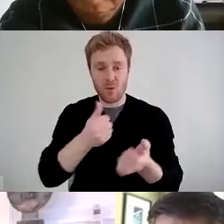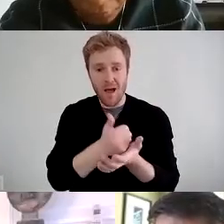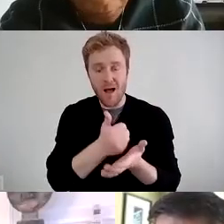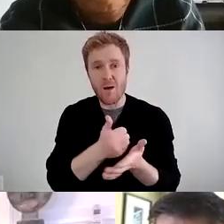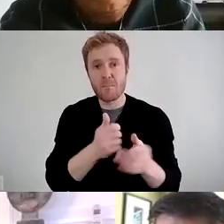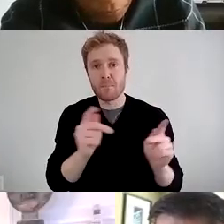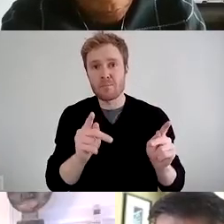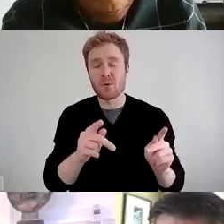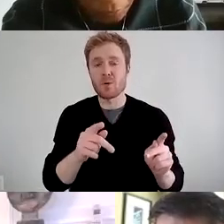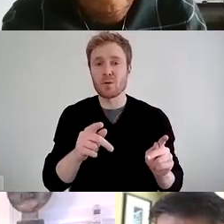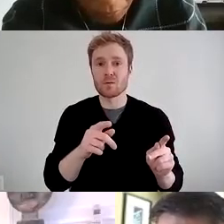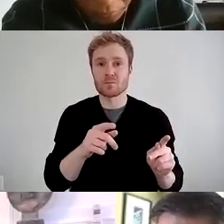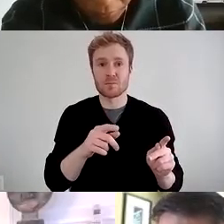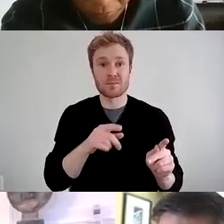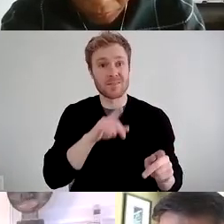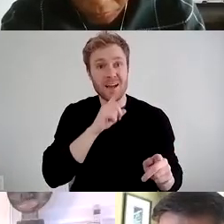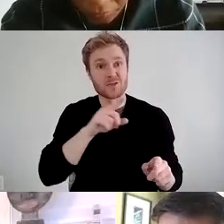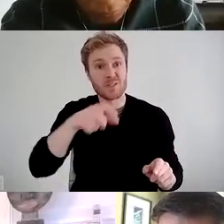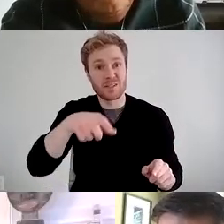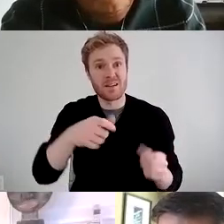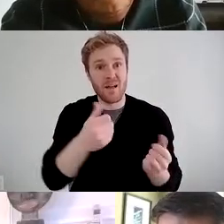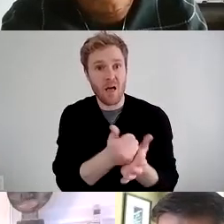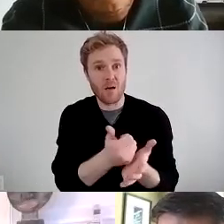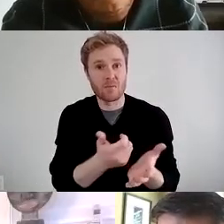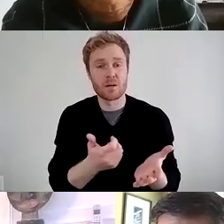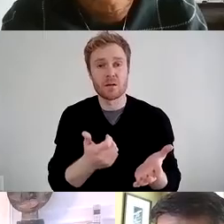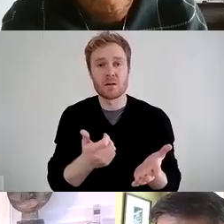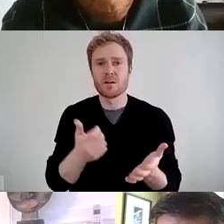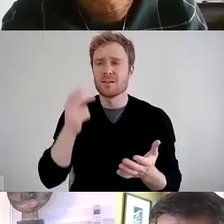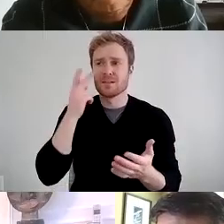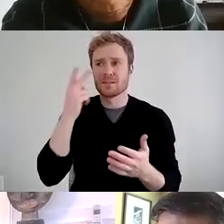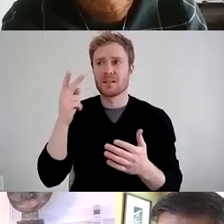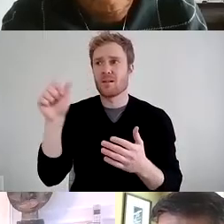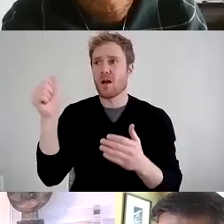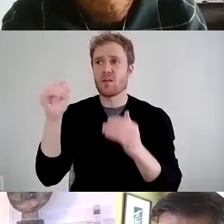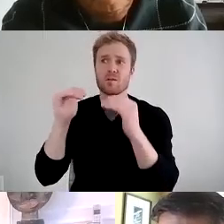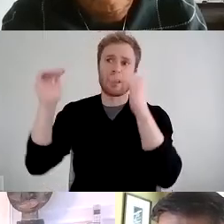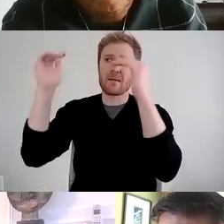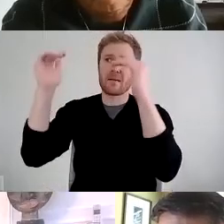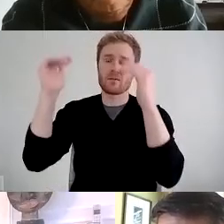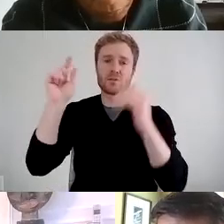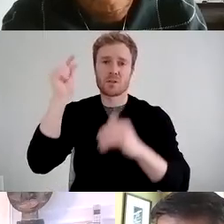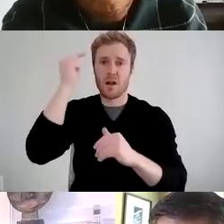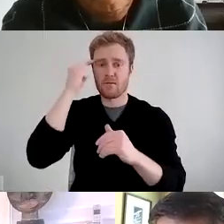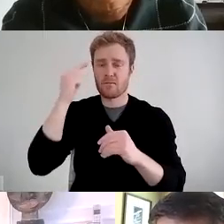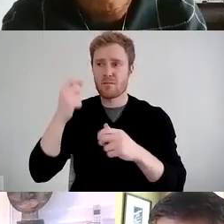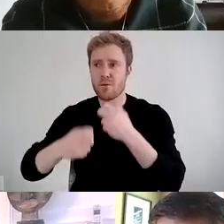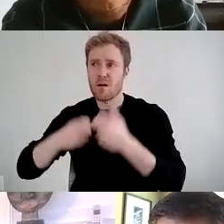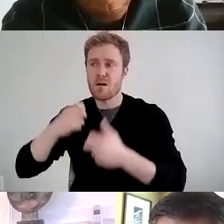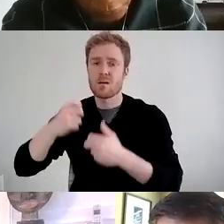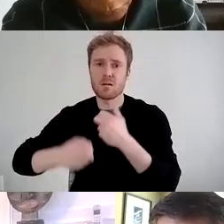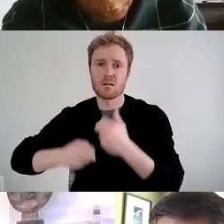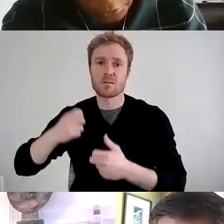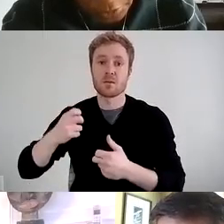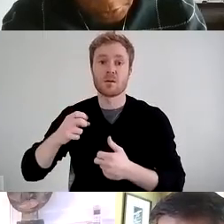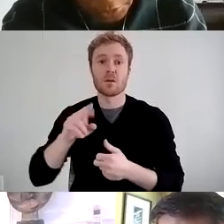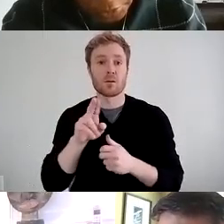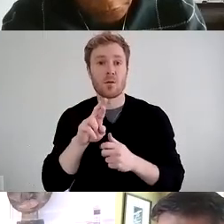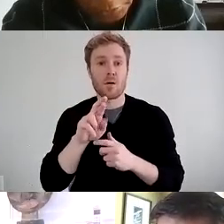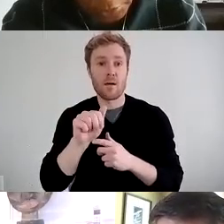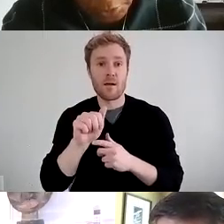that, well, we, as I think citizens, were very disappointed in our some states